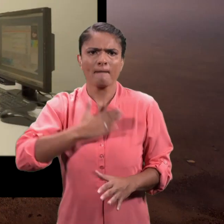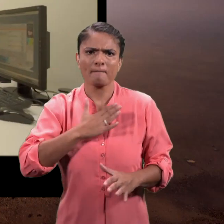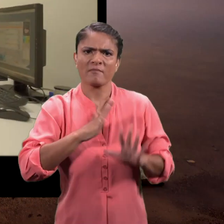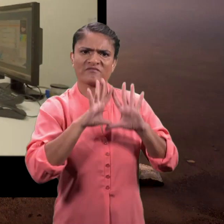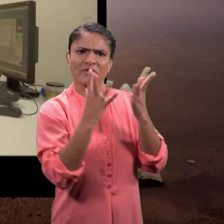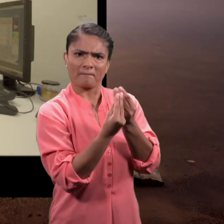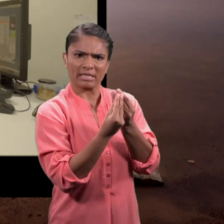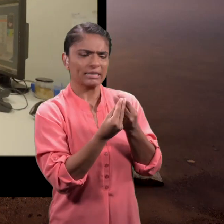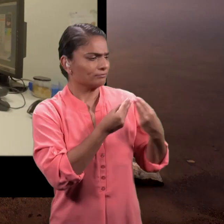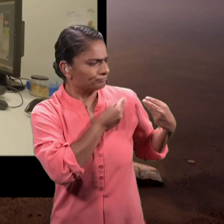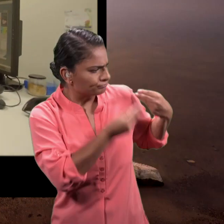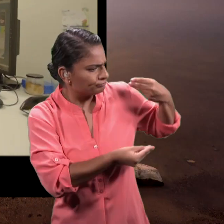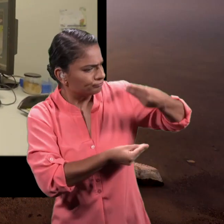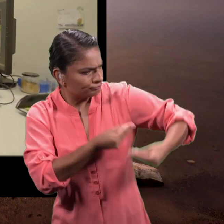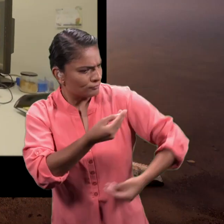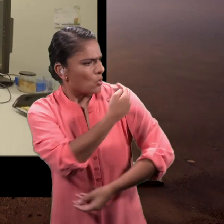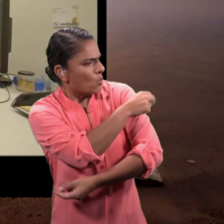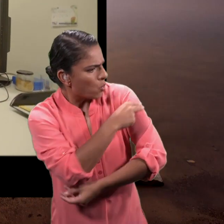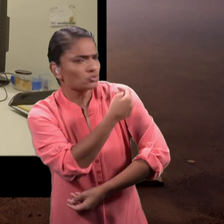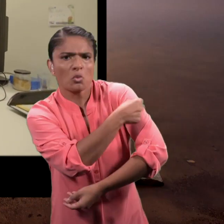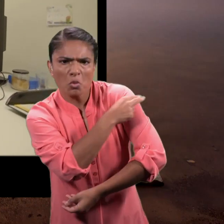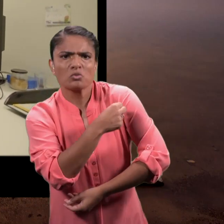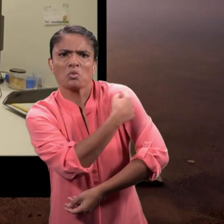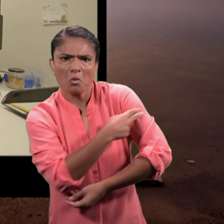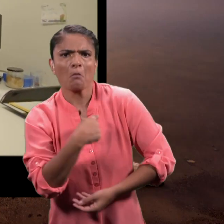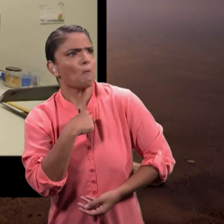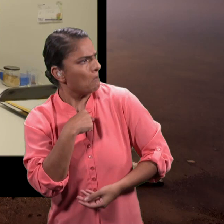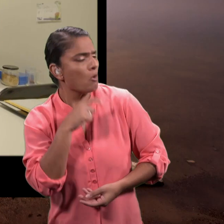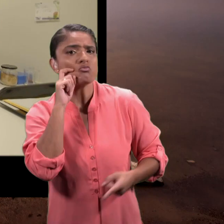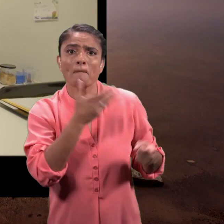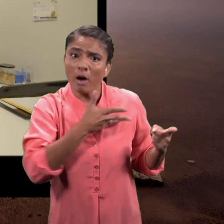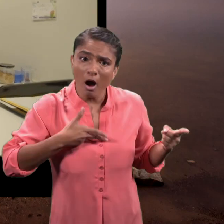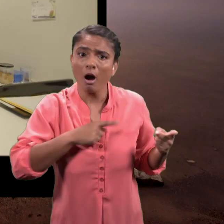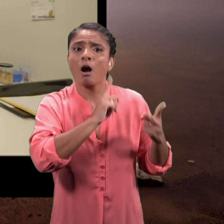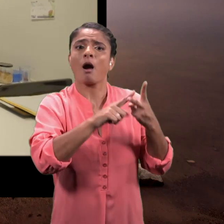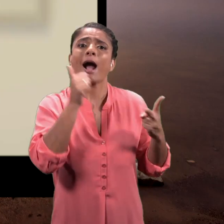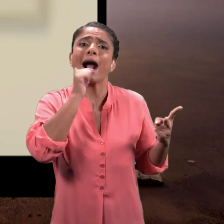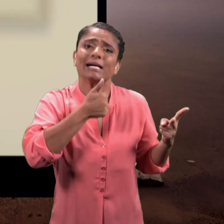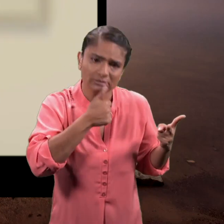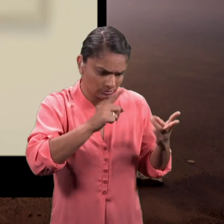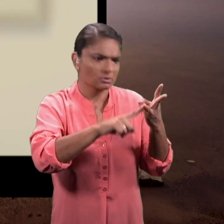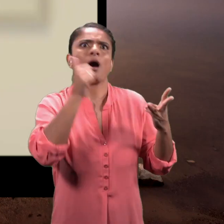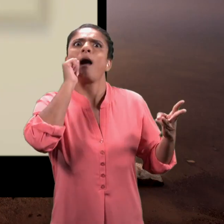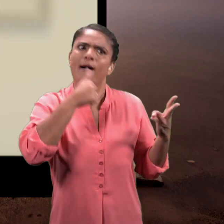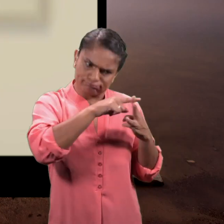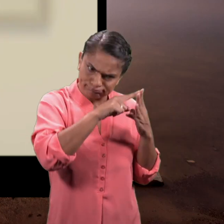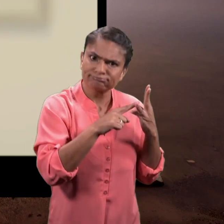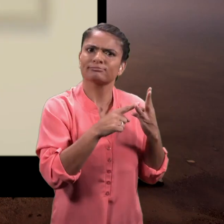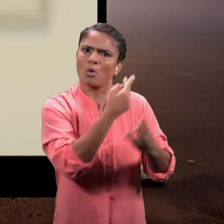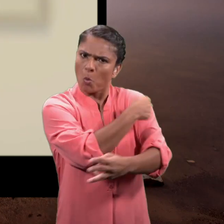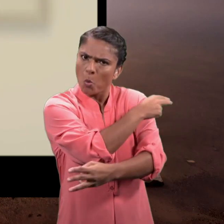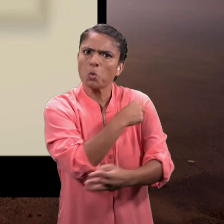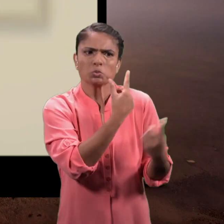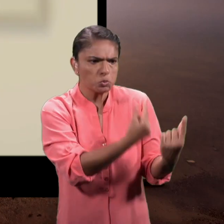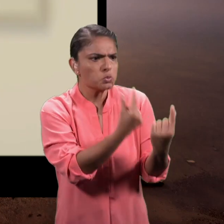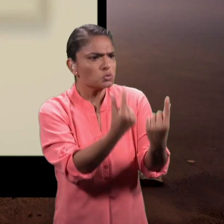family, nursing, it was part of the lineage. From my grandmother and my aunt and other